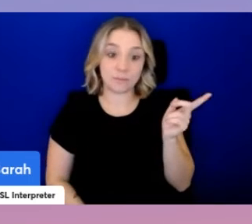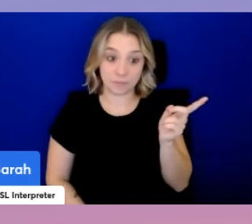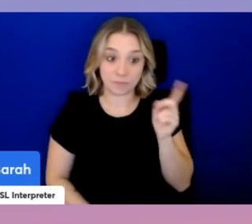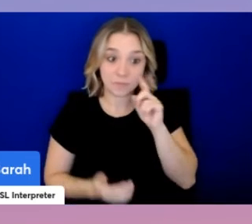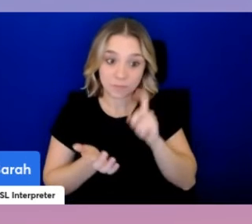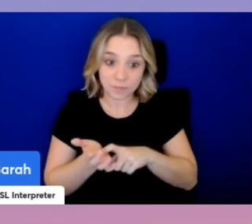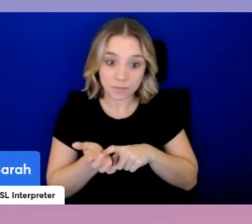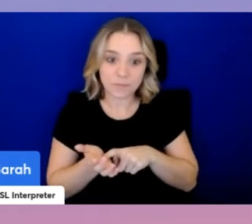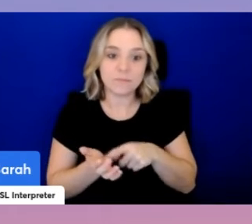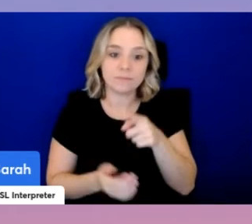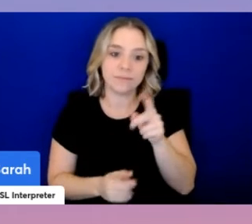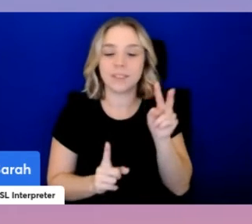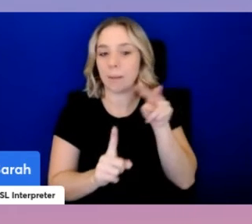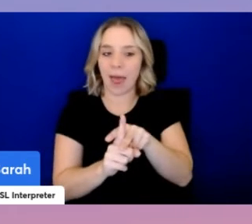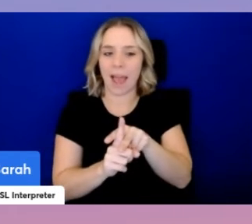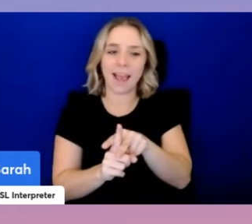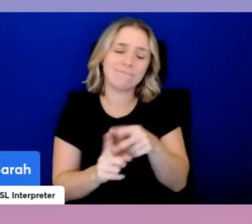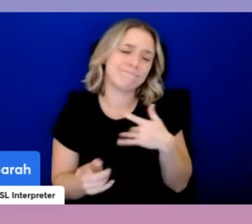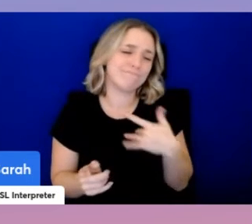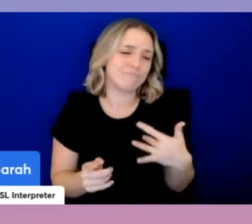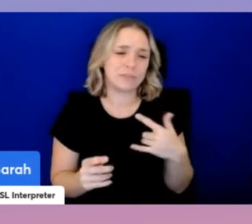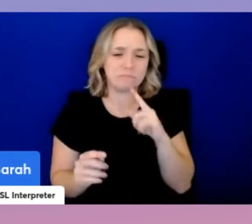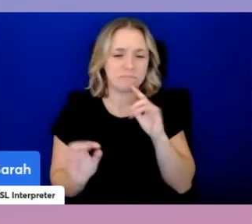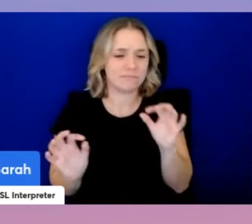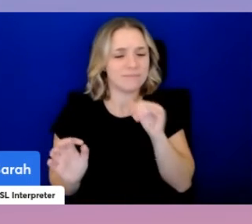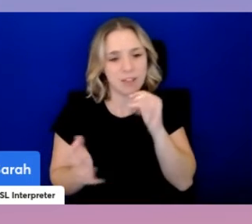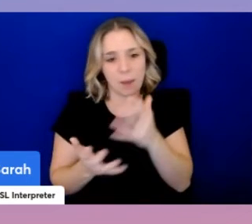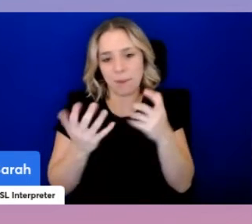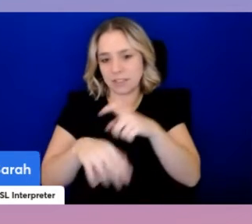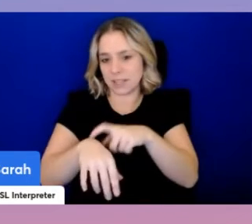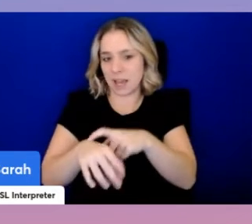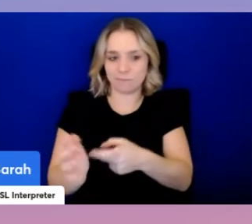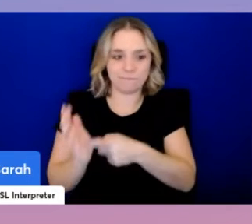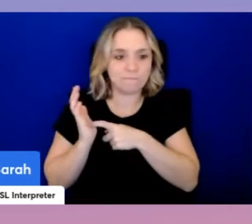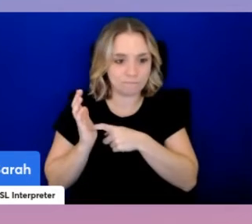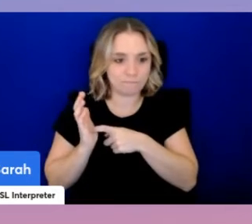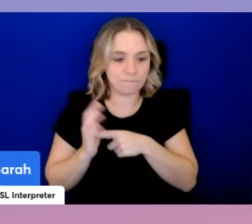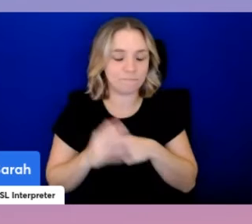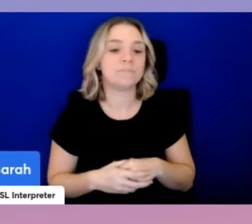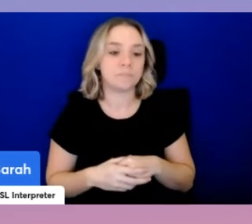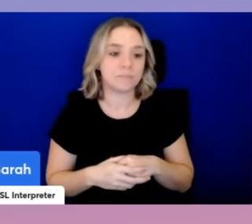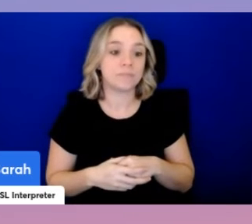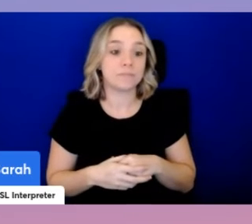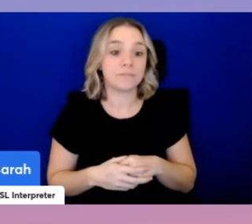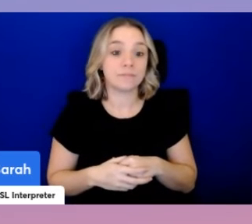applying. It usually doesn't take a lot of time. And if we go to